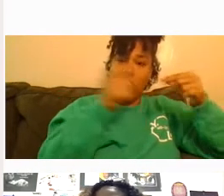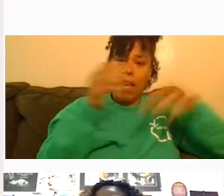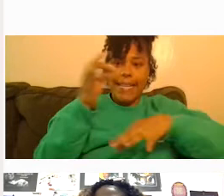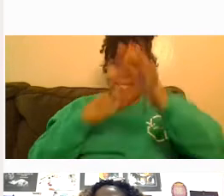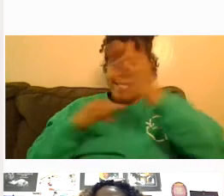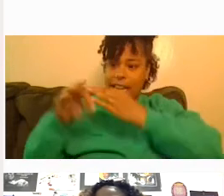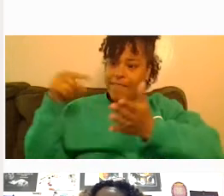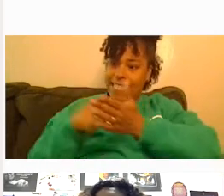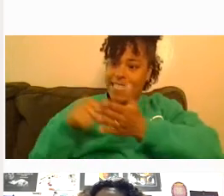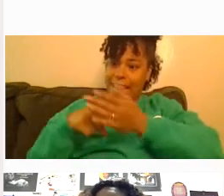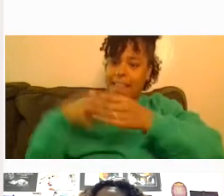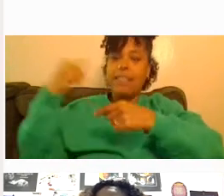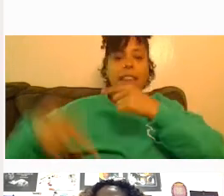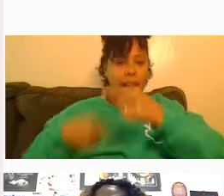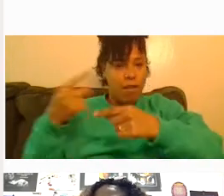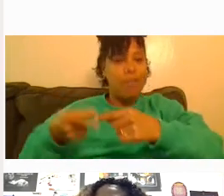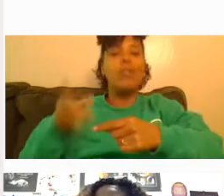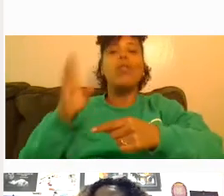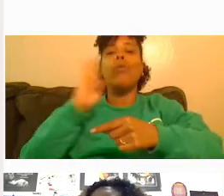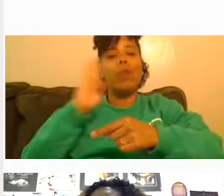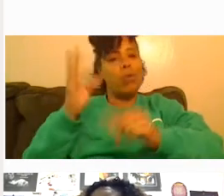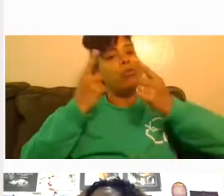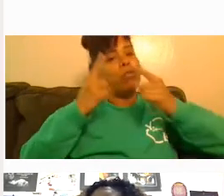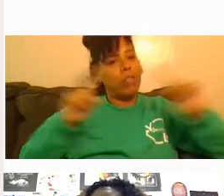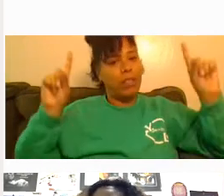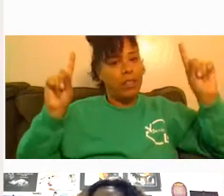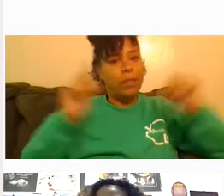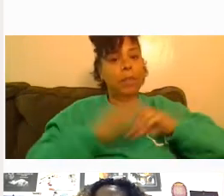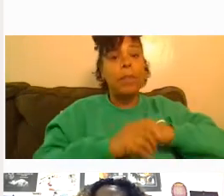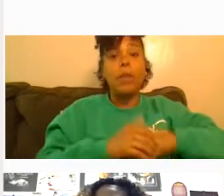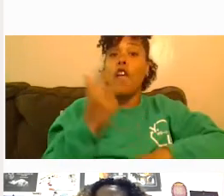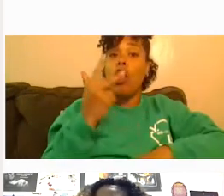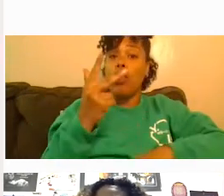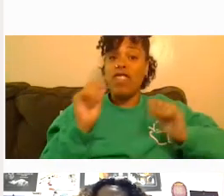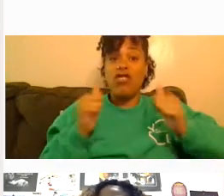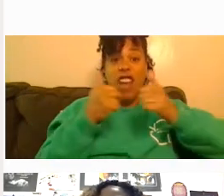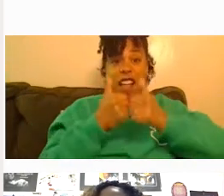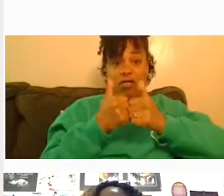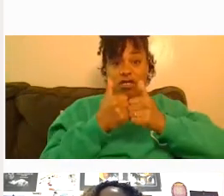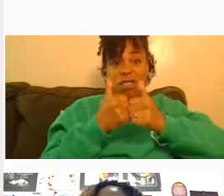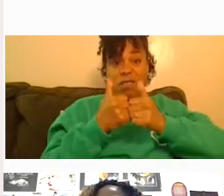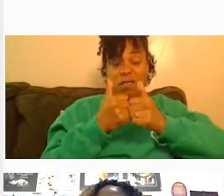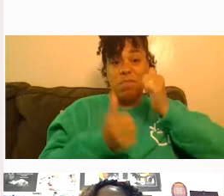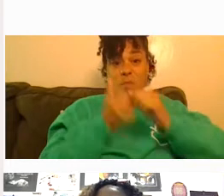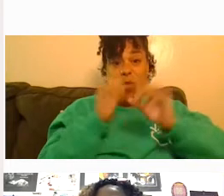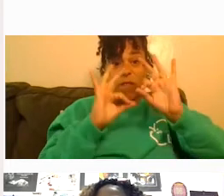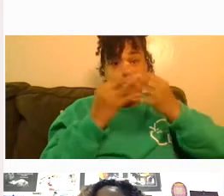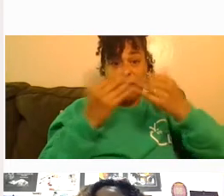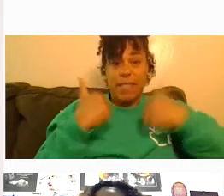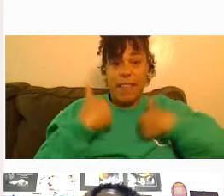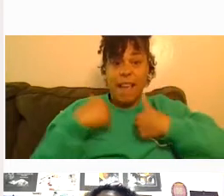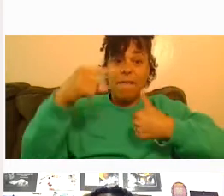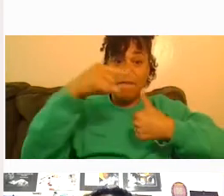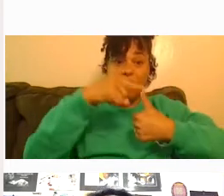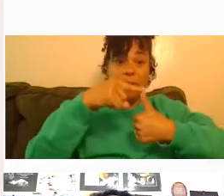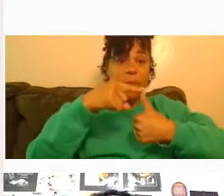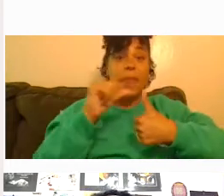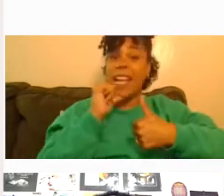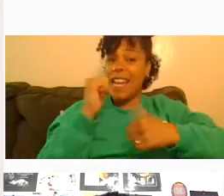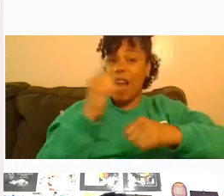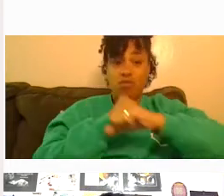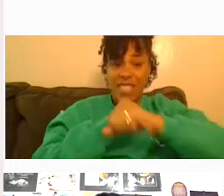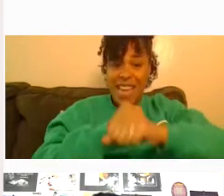that most families face. They're not properly protected, they have too much debt, and they don't have enough short-term and long-term